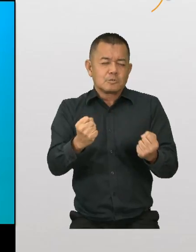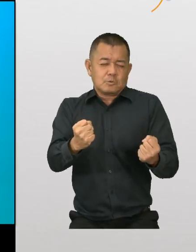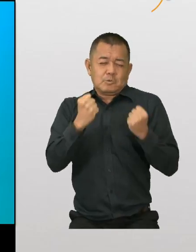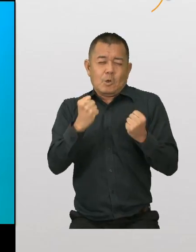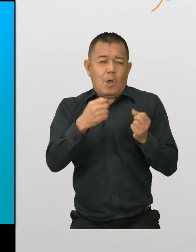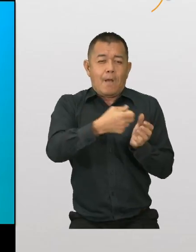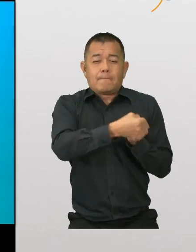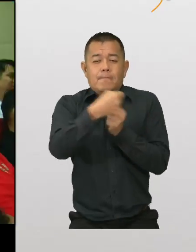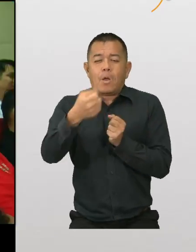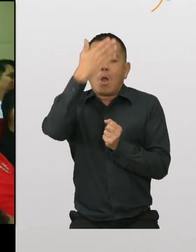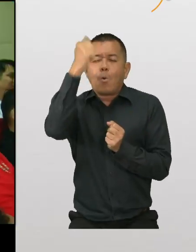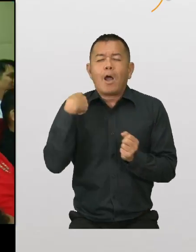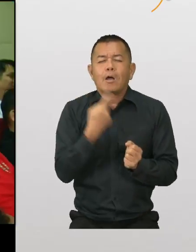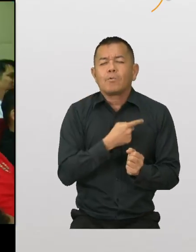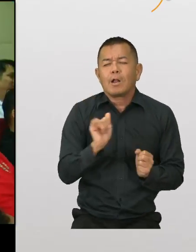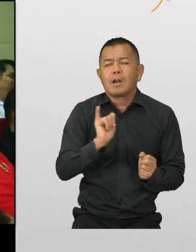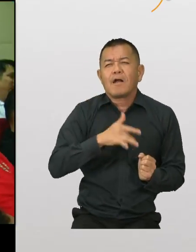Singaporeans.